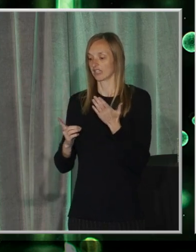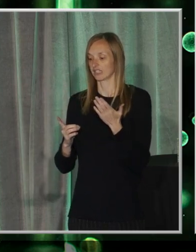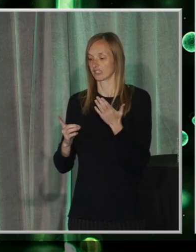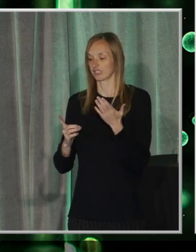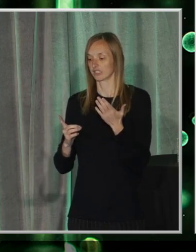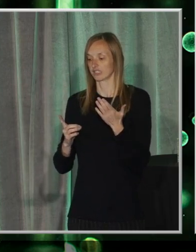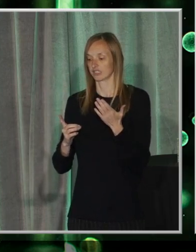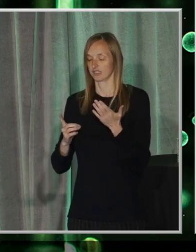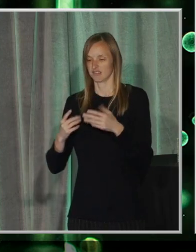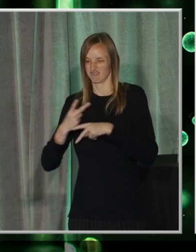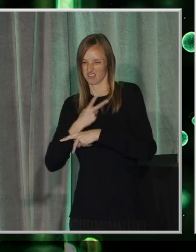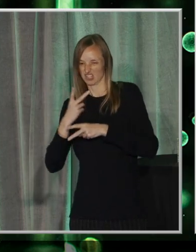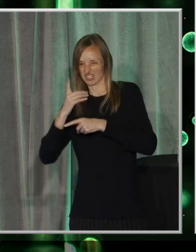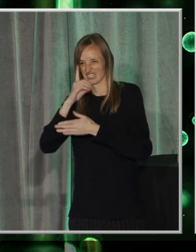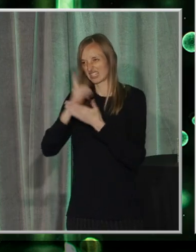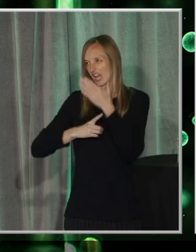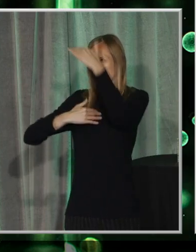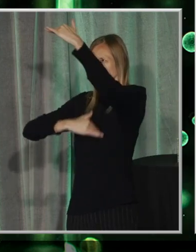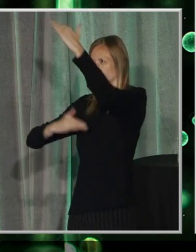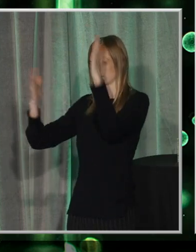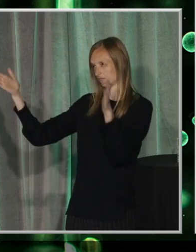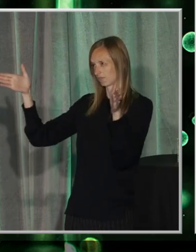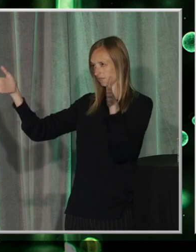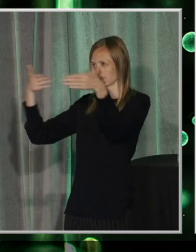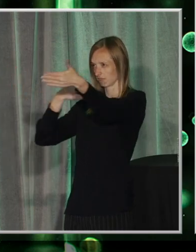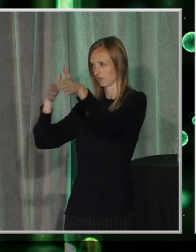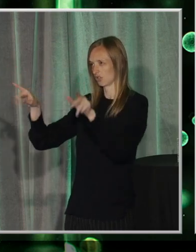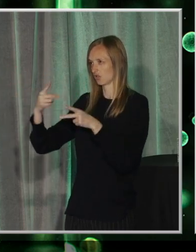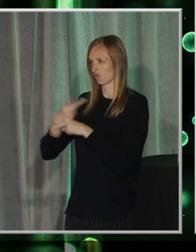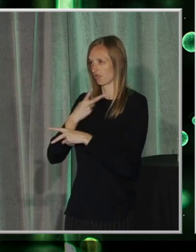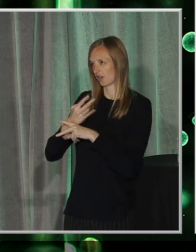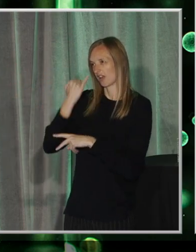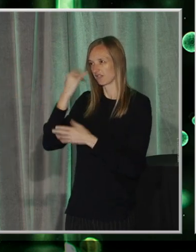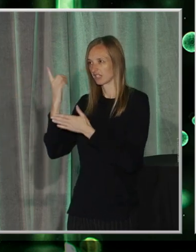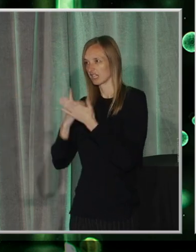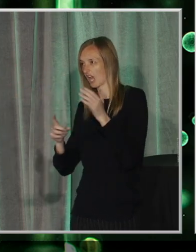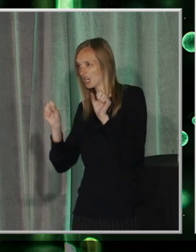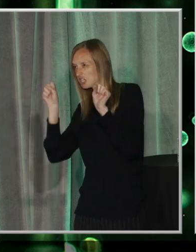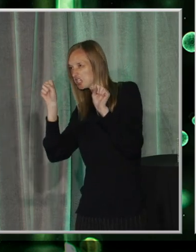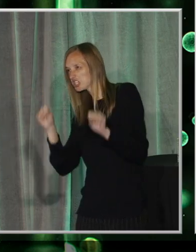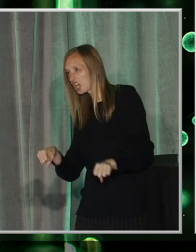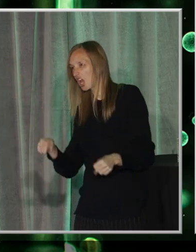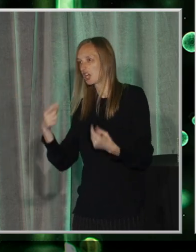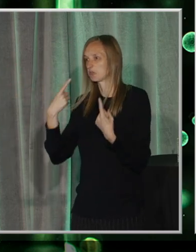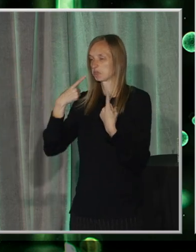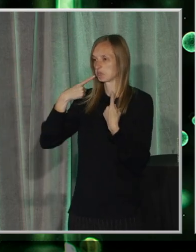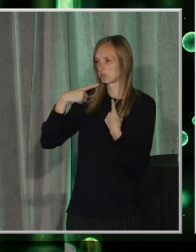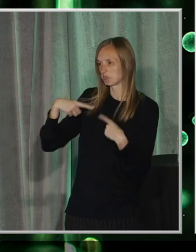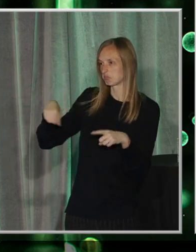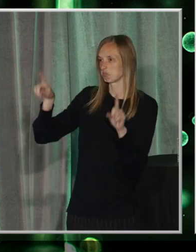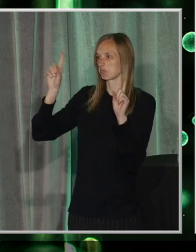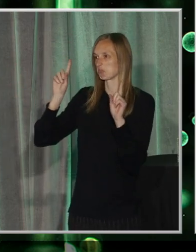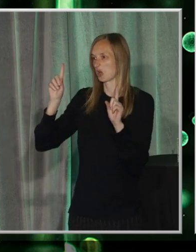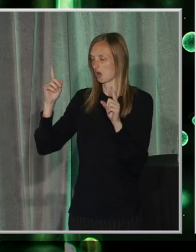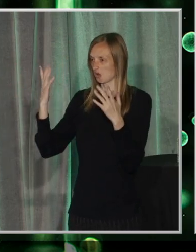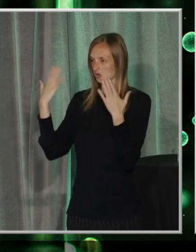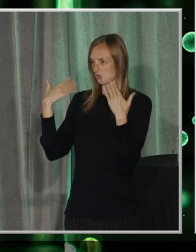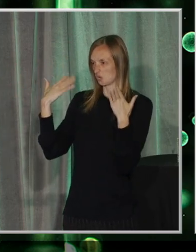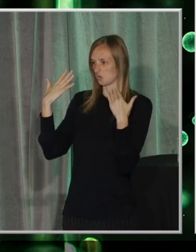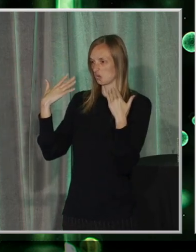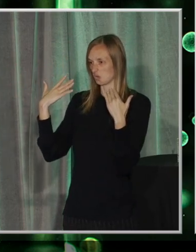following the design, as well as he was trying to see if this design can be able to